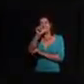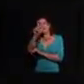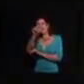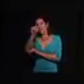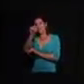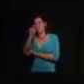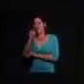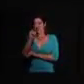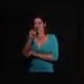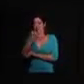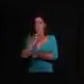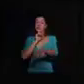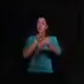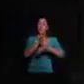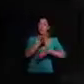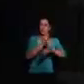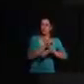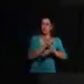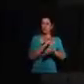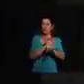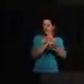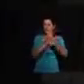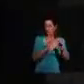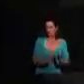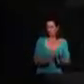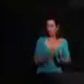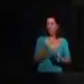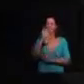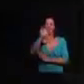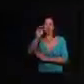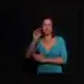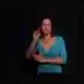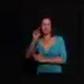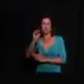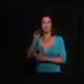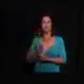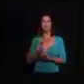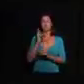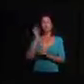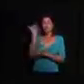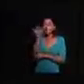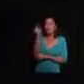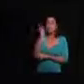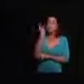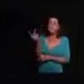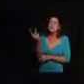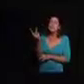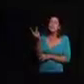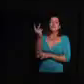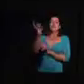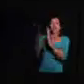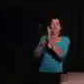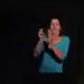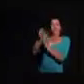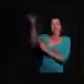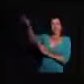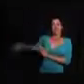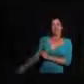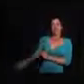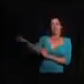been with Make a Change Canada since 2008. And also on this video is Anne-Marie Edgar, so please